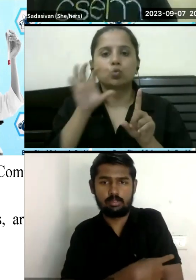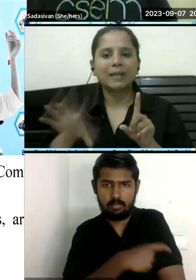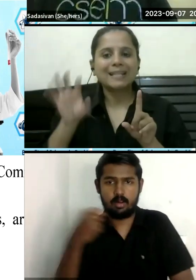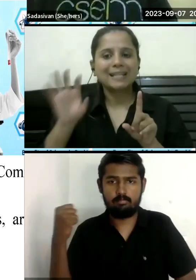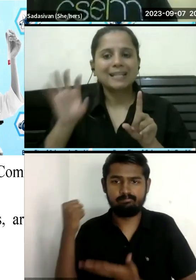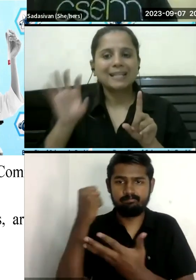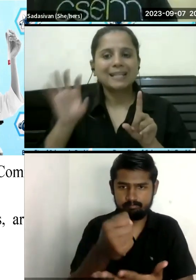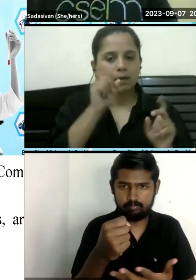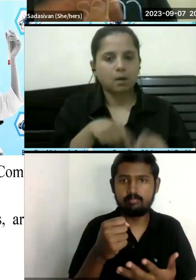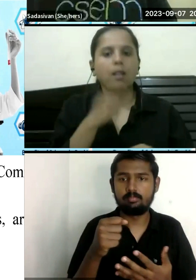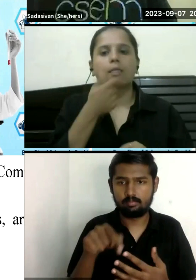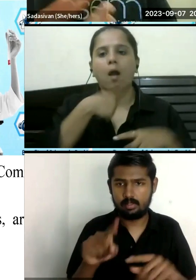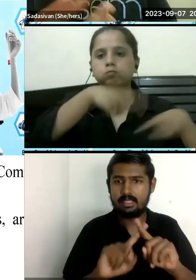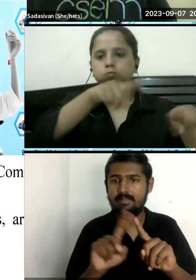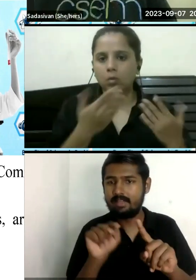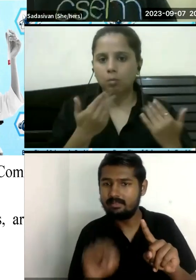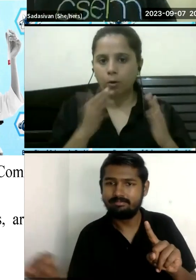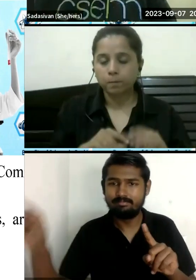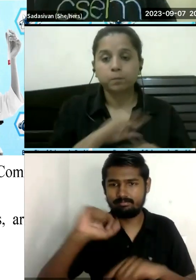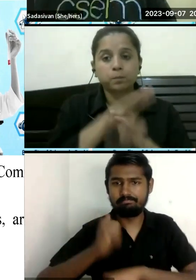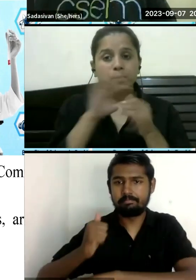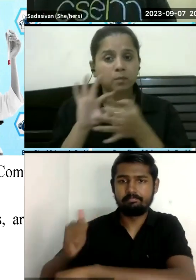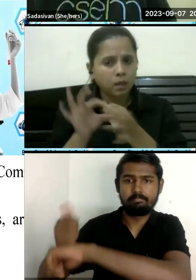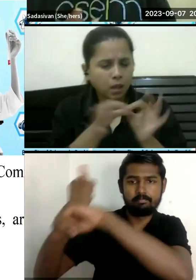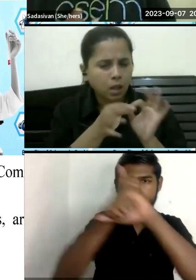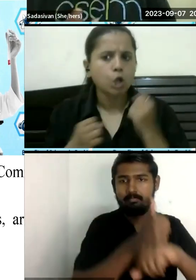of coordinated referrals and support